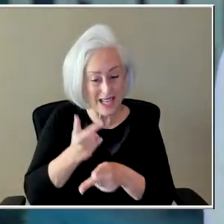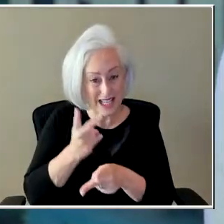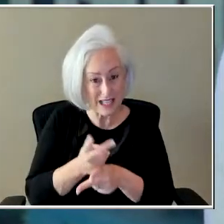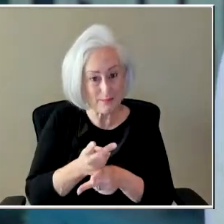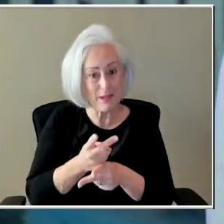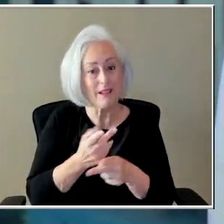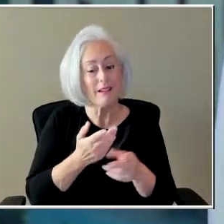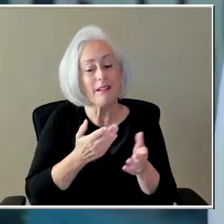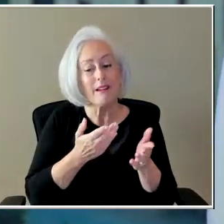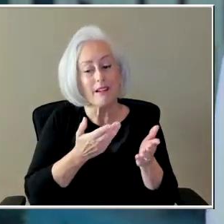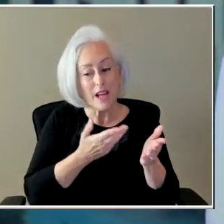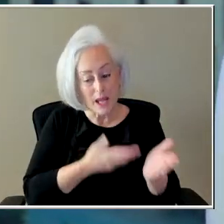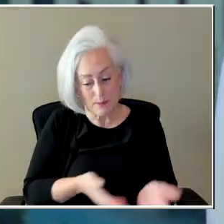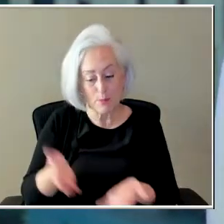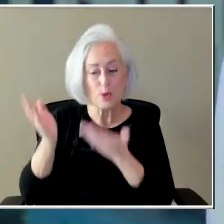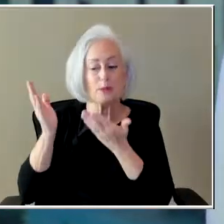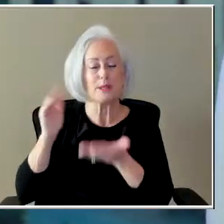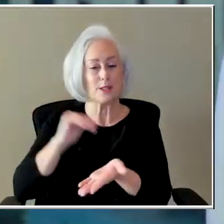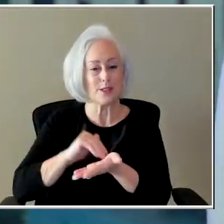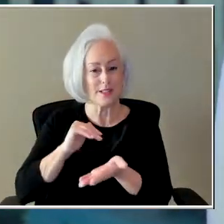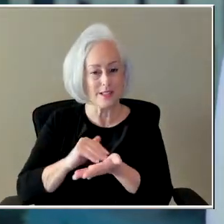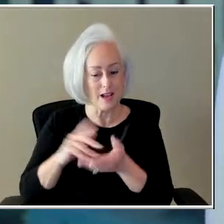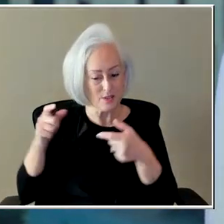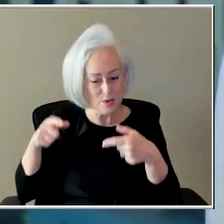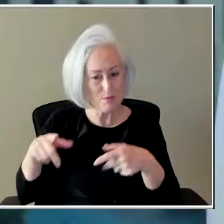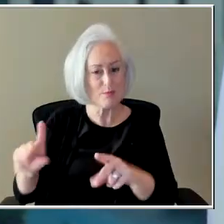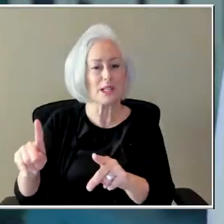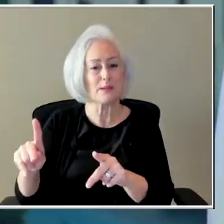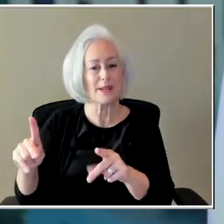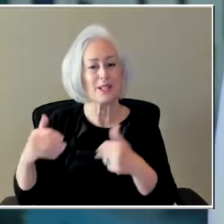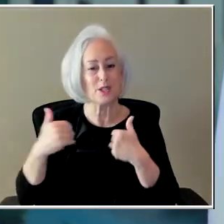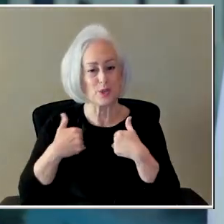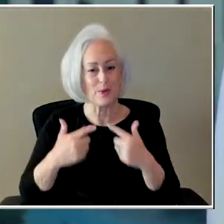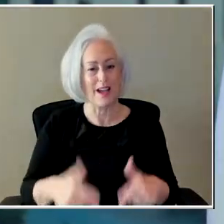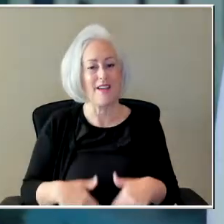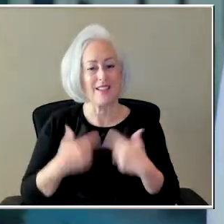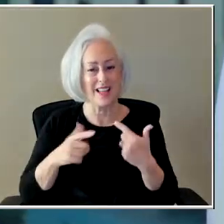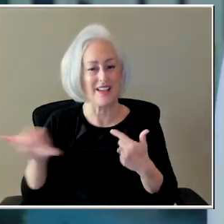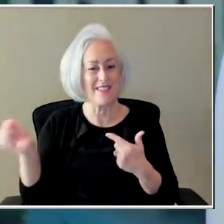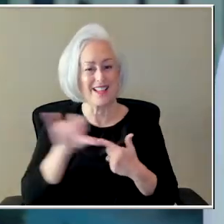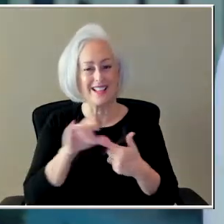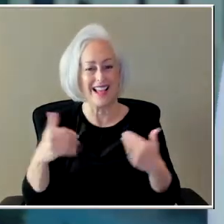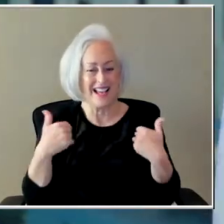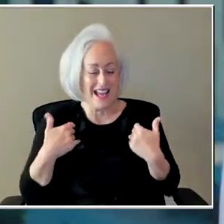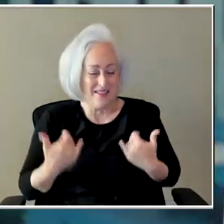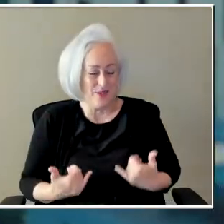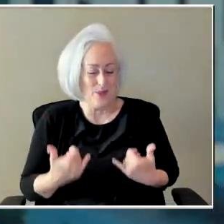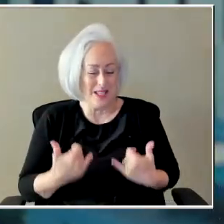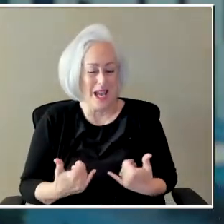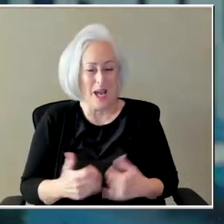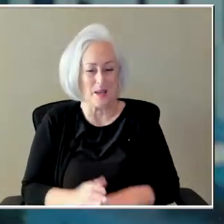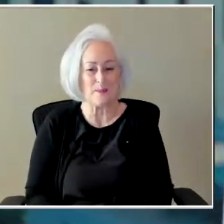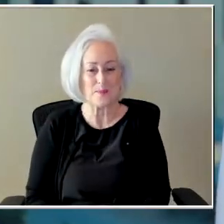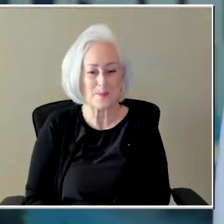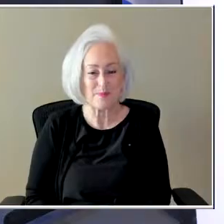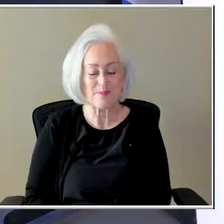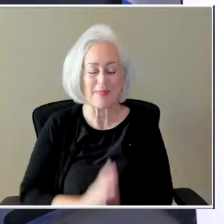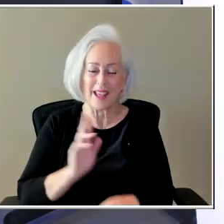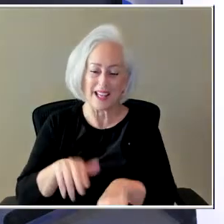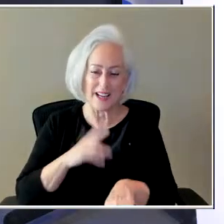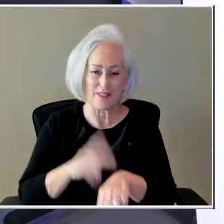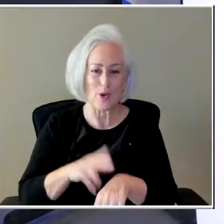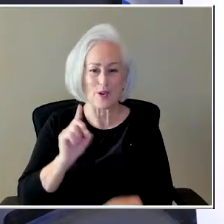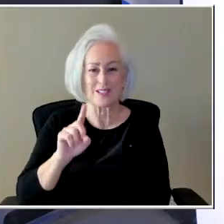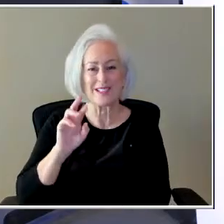and allowing me to have a life like I have today. And then, of course, Dr.